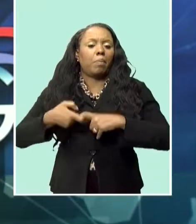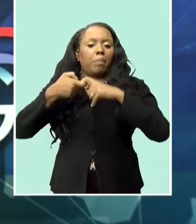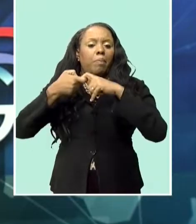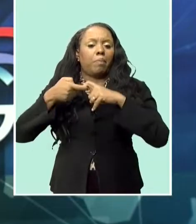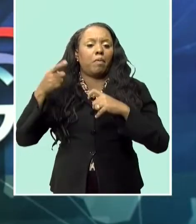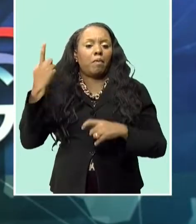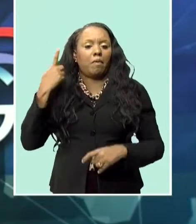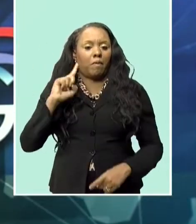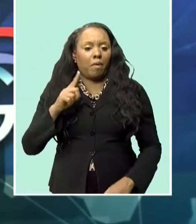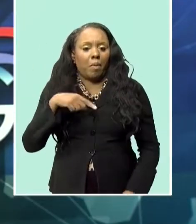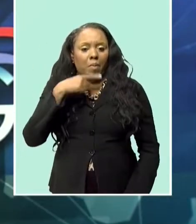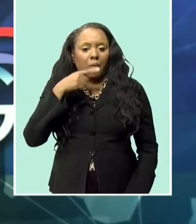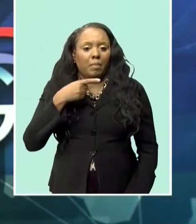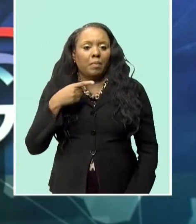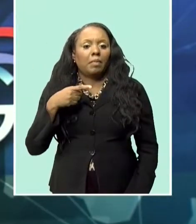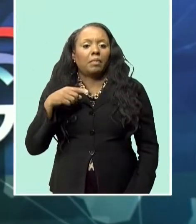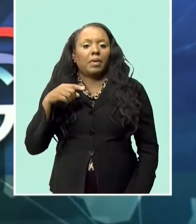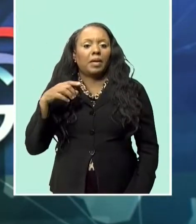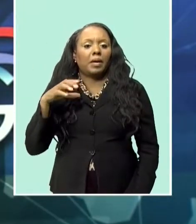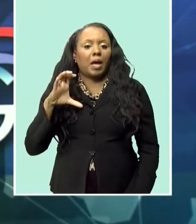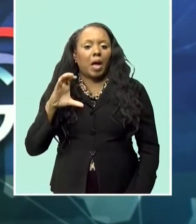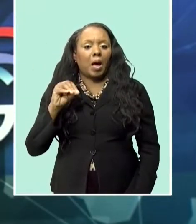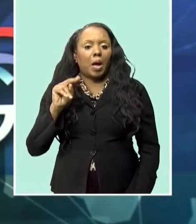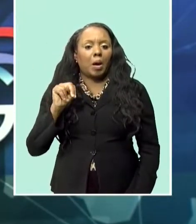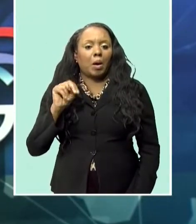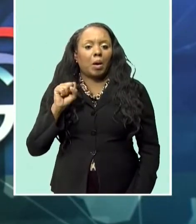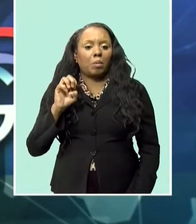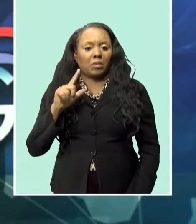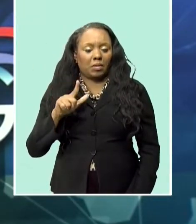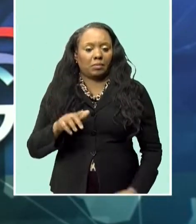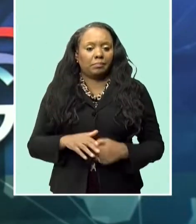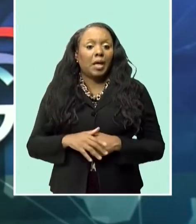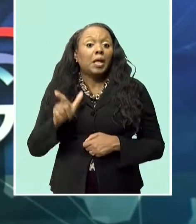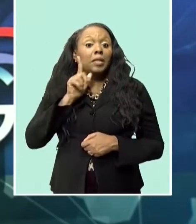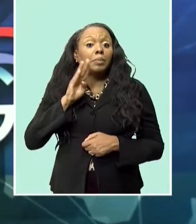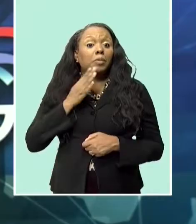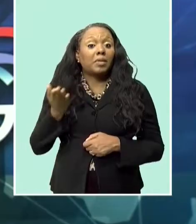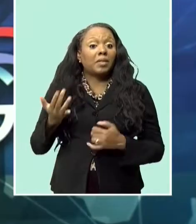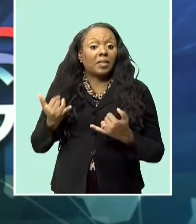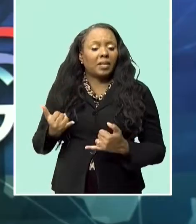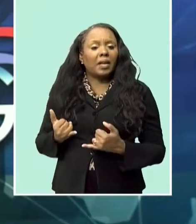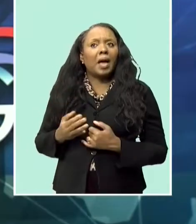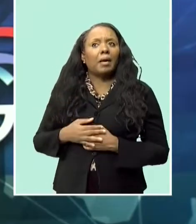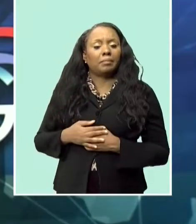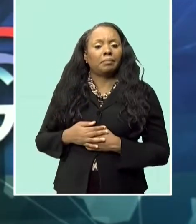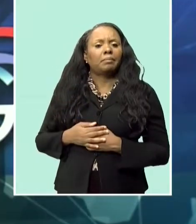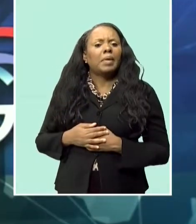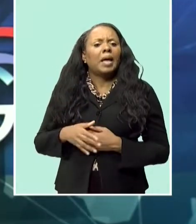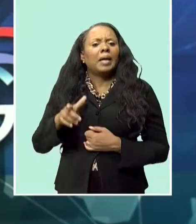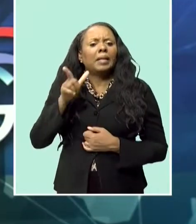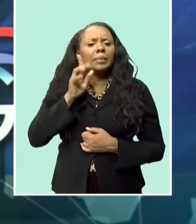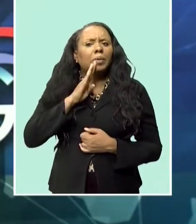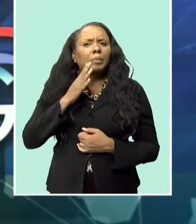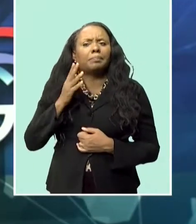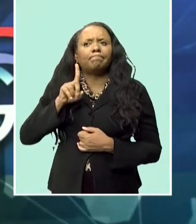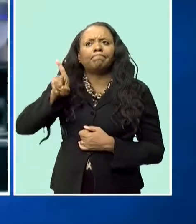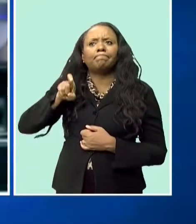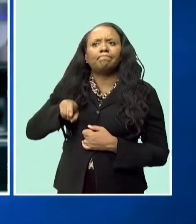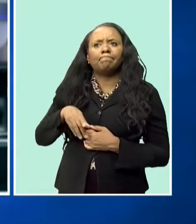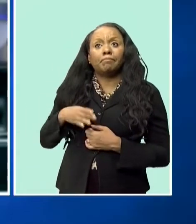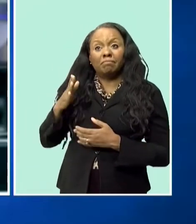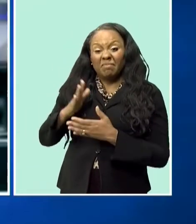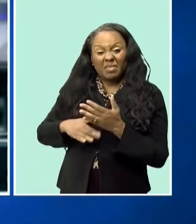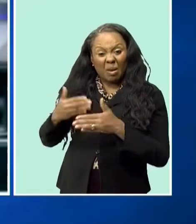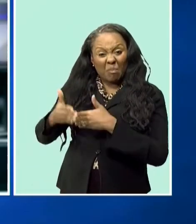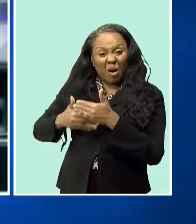as requested. Lisa Broom was there today and she joins us live now. Lisa, it seems as though there was some progress in terms